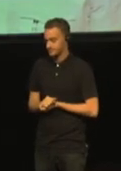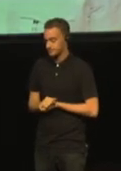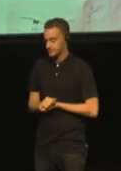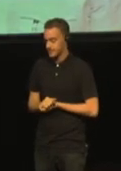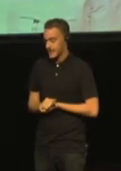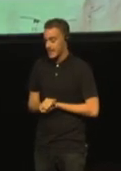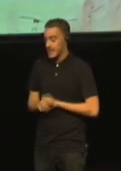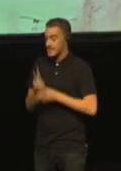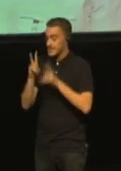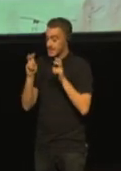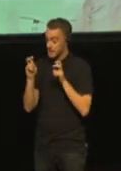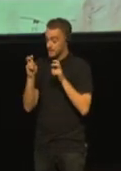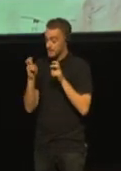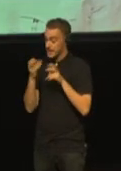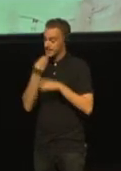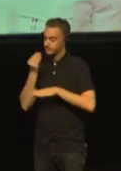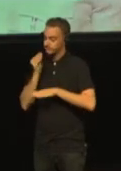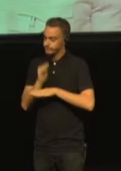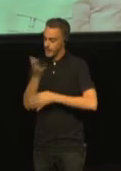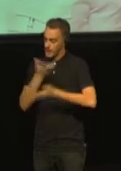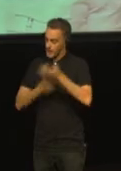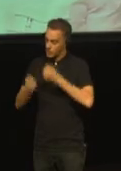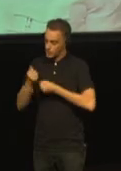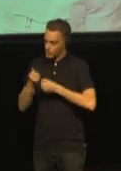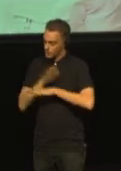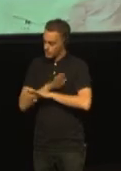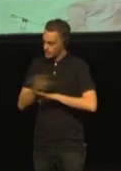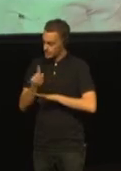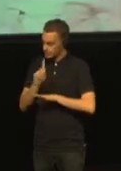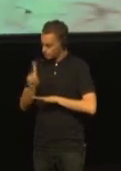So a communication fund would support this.